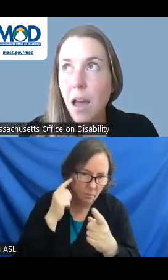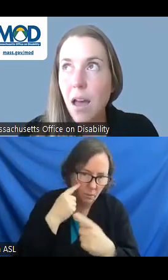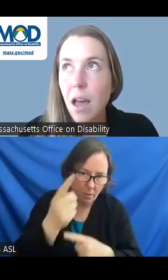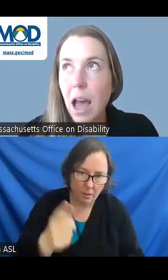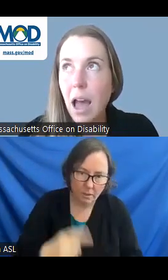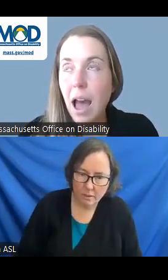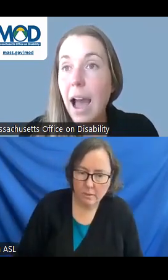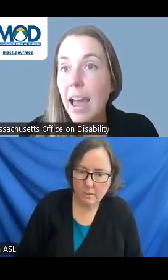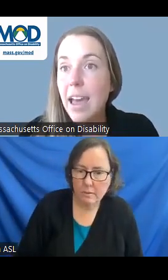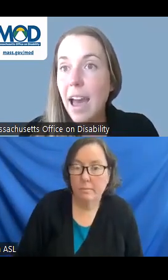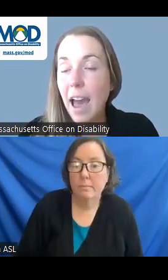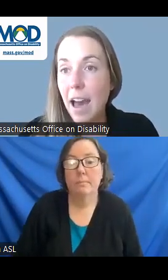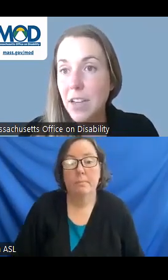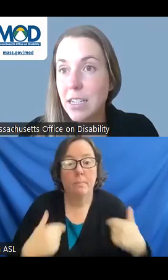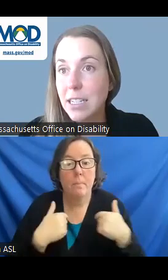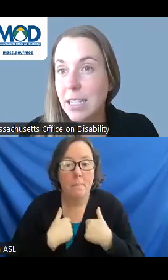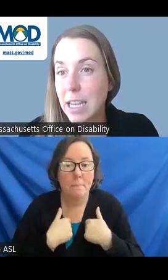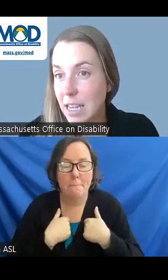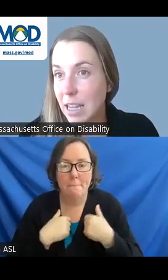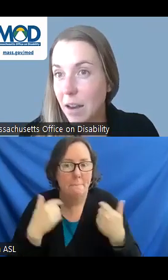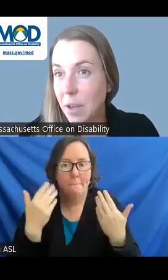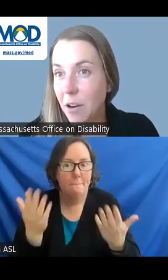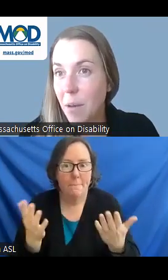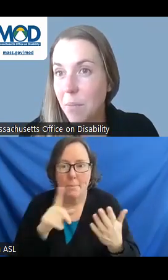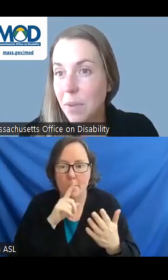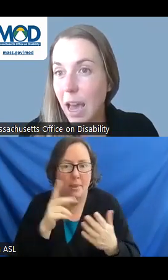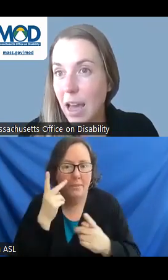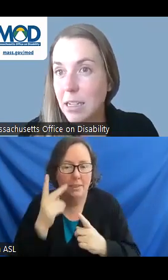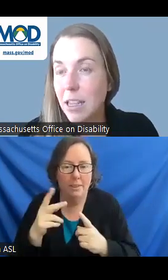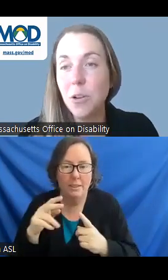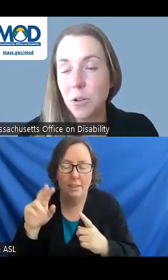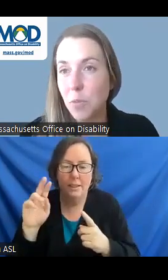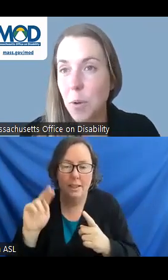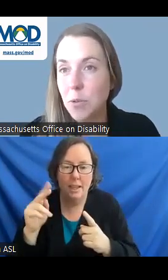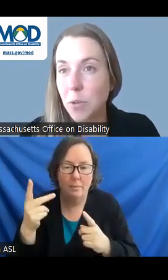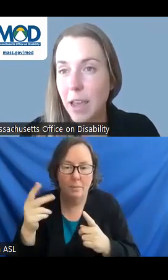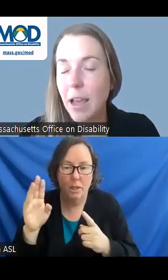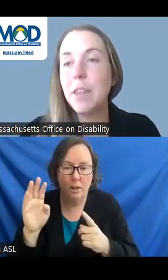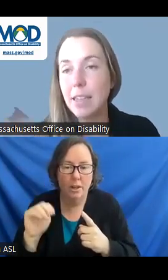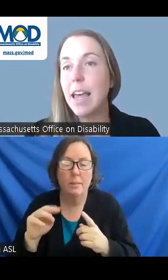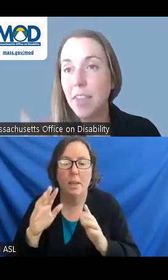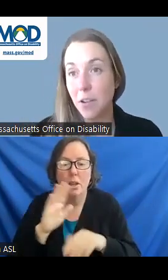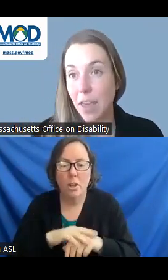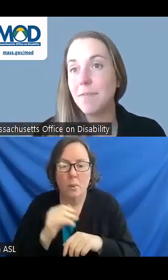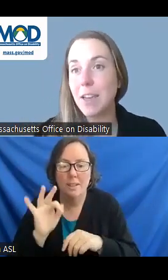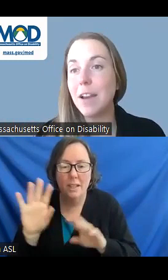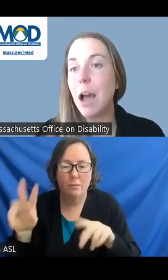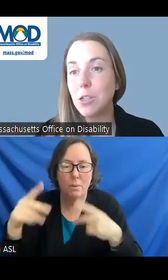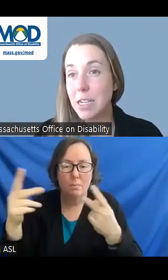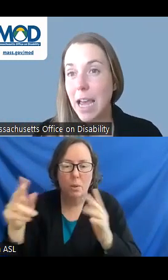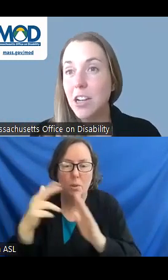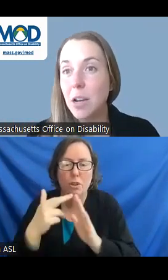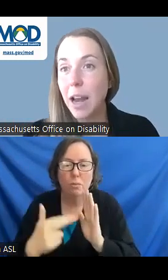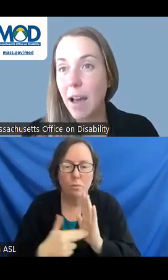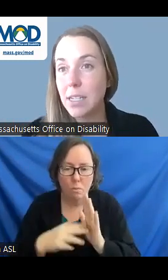Thanks. I haven't seen the NPRM yet, the notice of proposed rulemaking. I mean, they said that they've announced